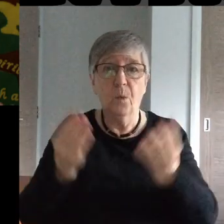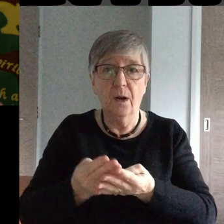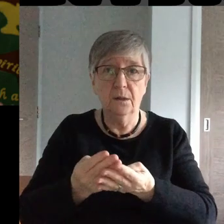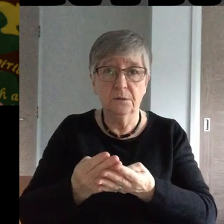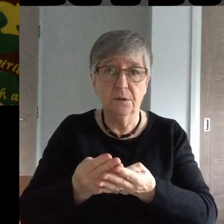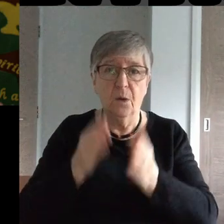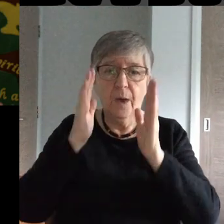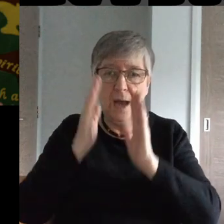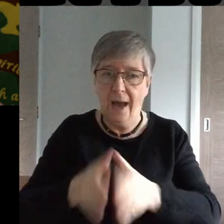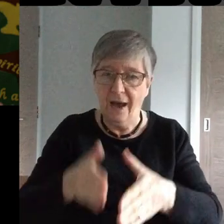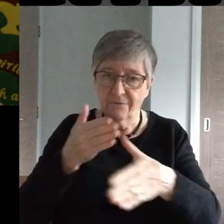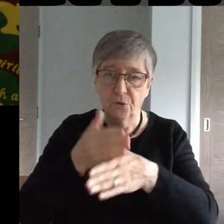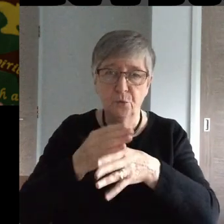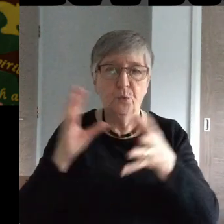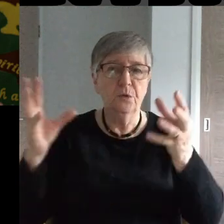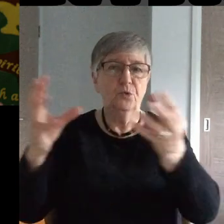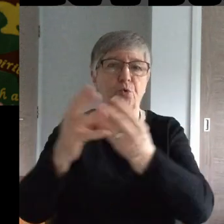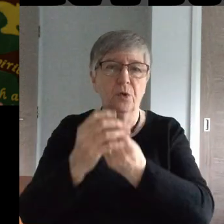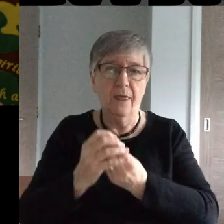do it together.